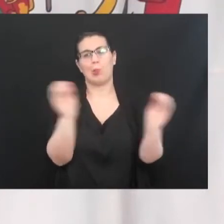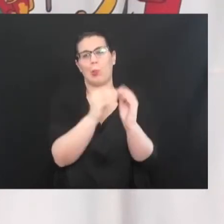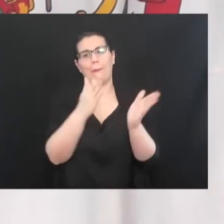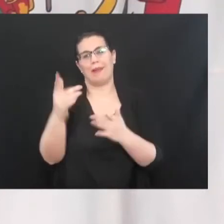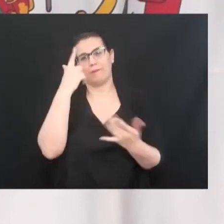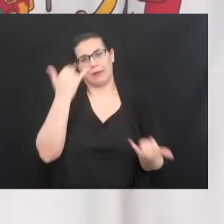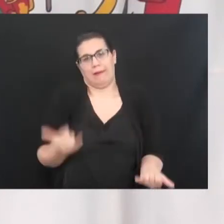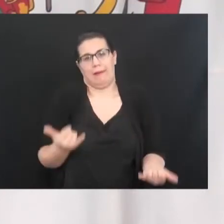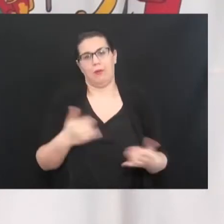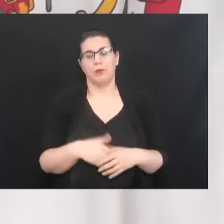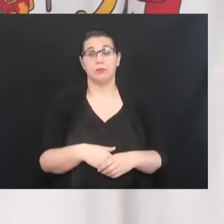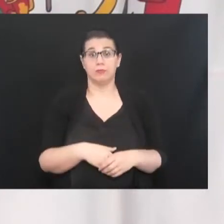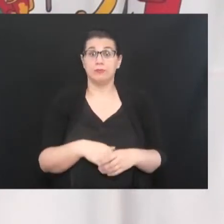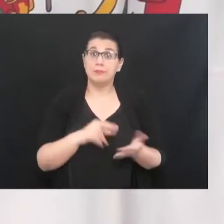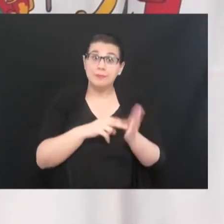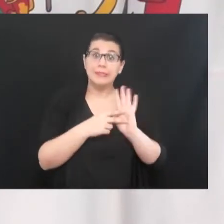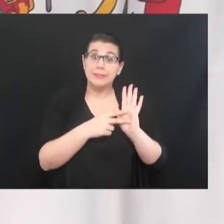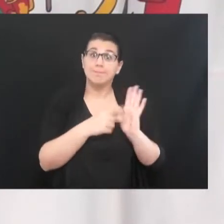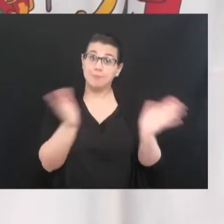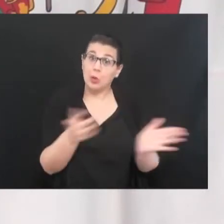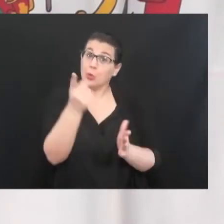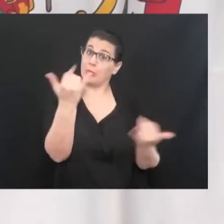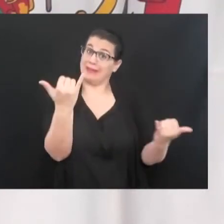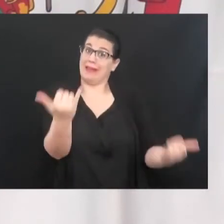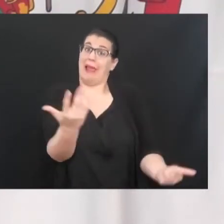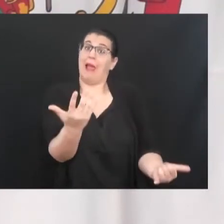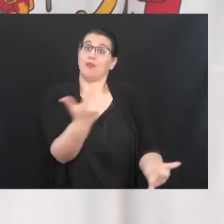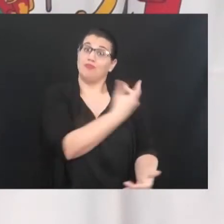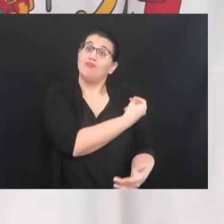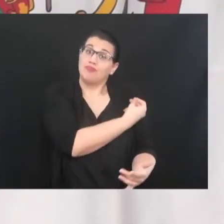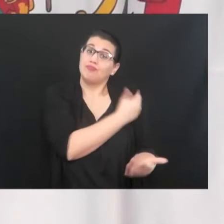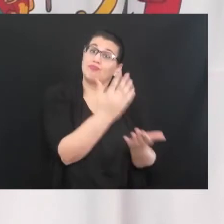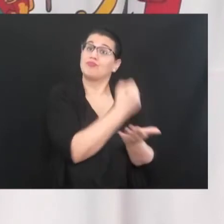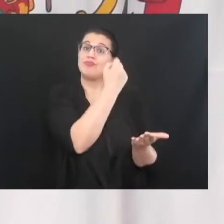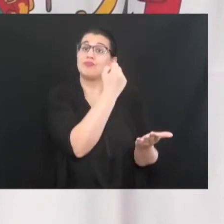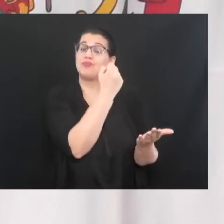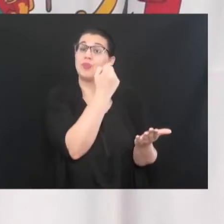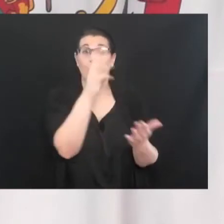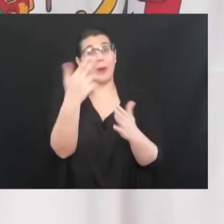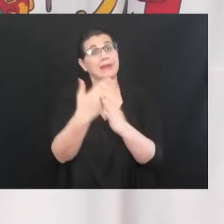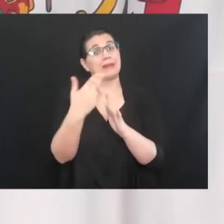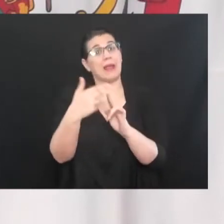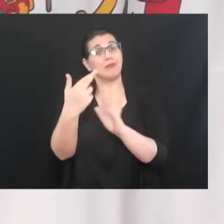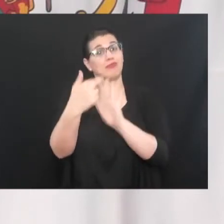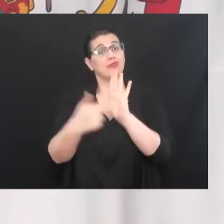incentivize anyone to go get vaccinated now, get in these drawings.